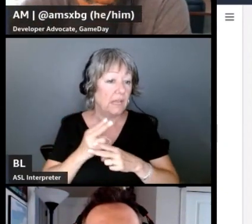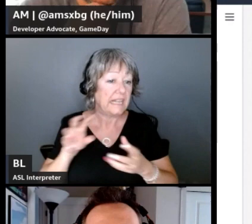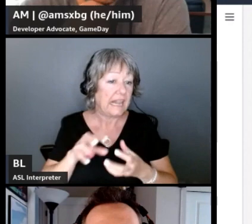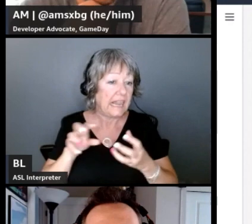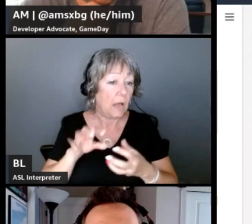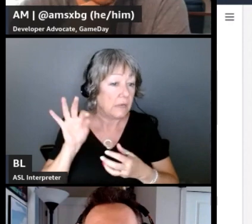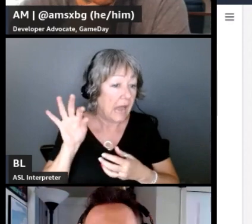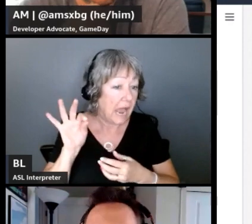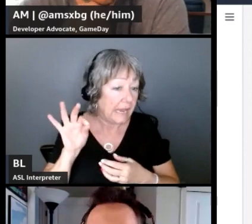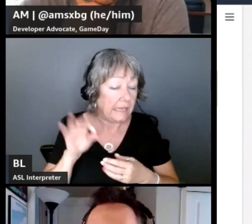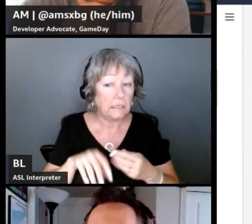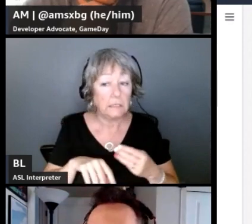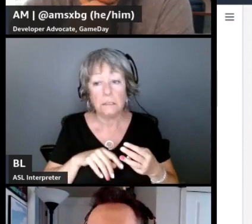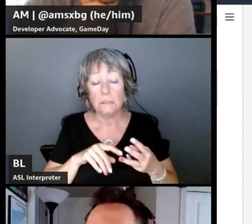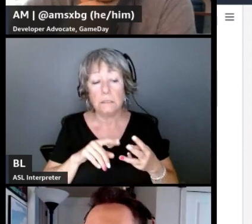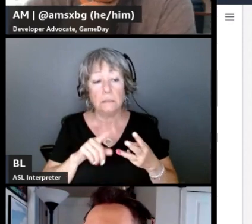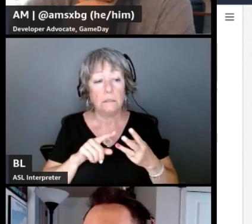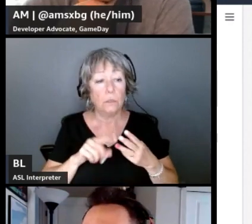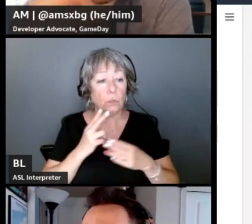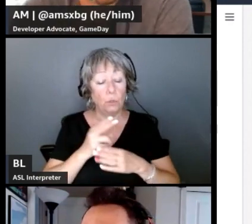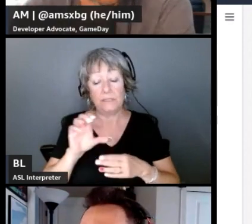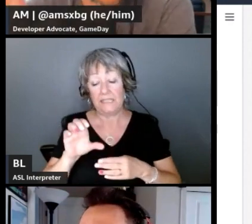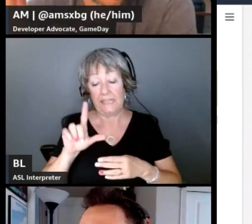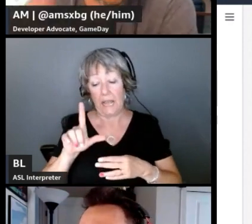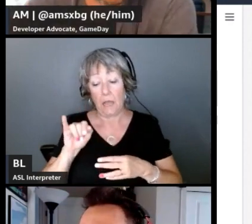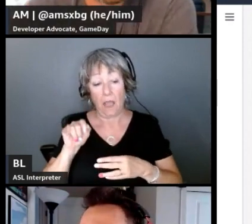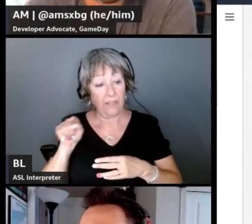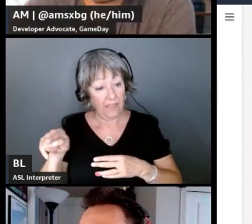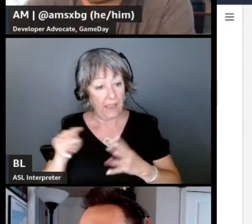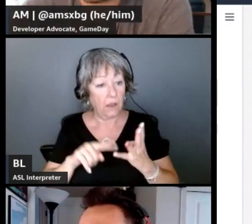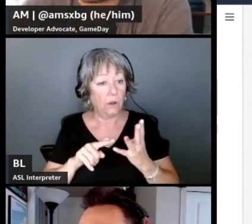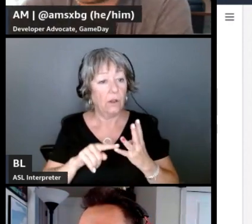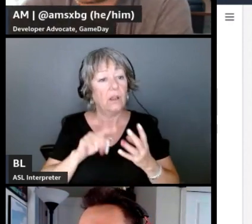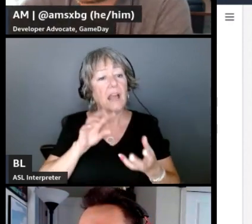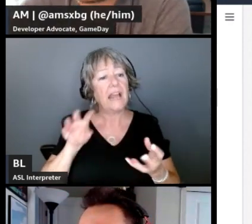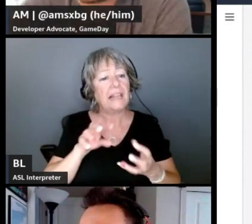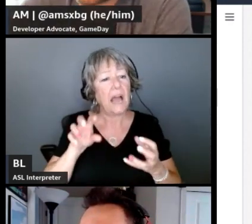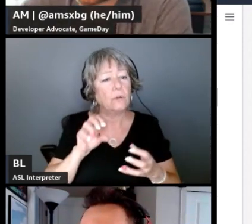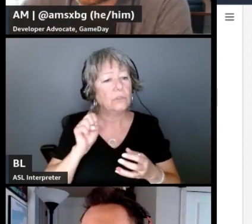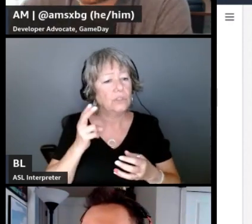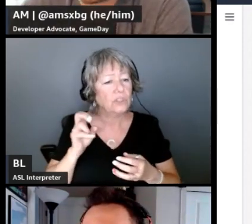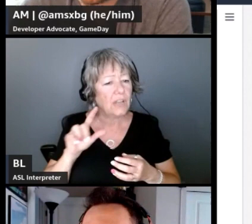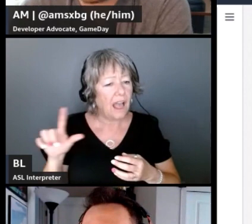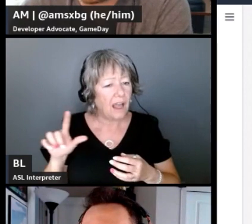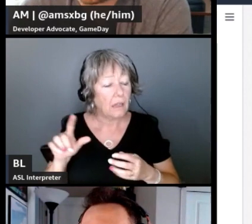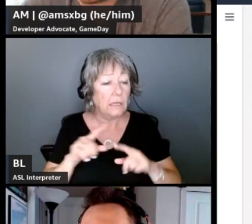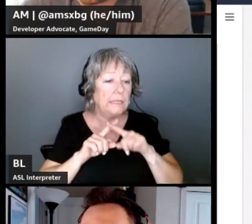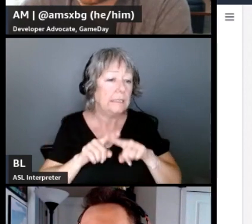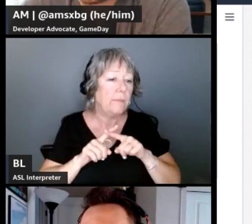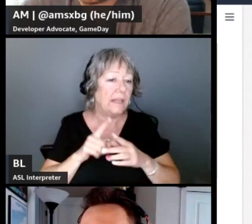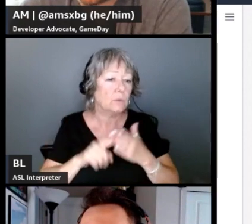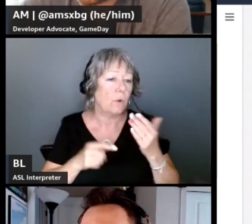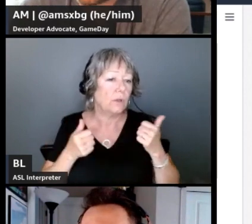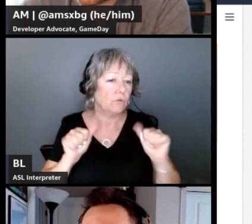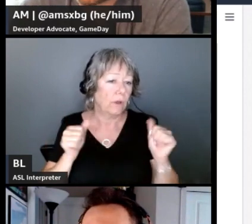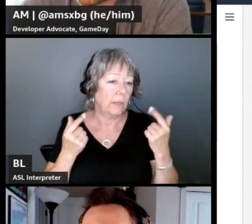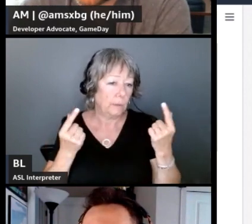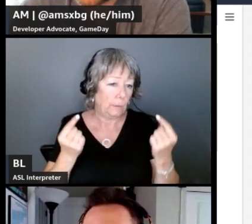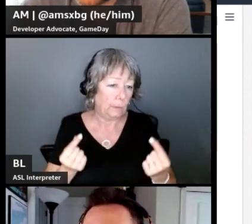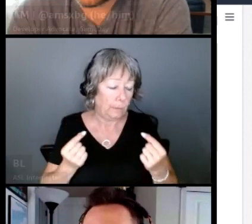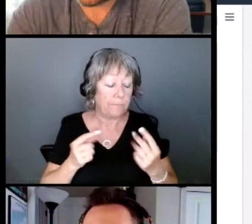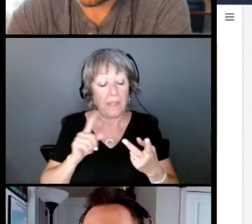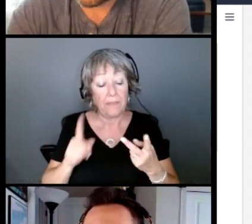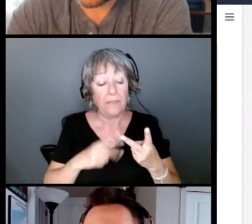Cloud9 and use the CLI directly there. You can use Cloud Shell. There are a couple. It depends on what you're trying to do, I'd say. And then the